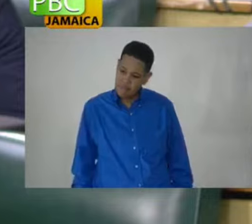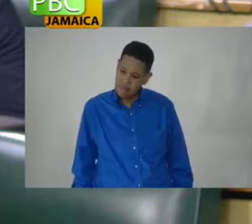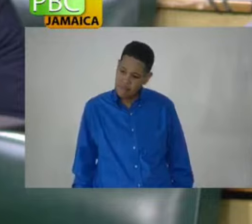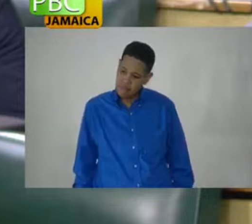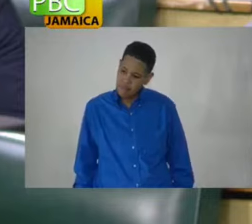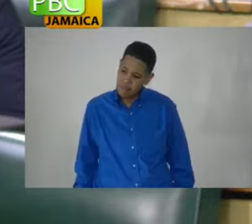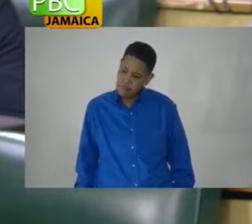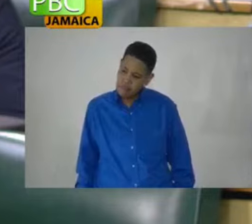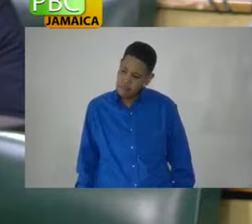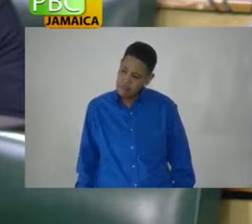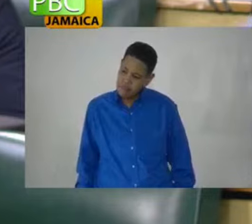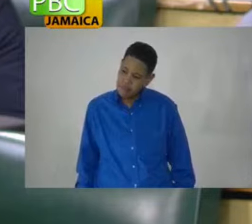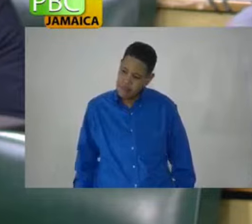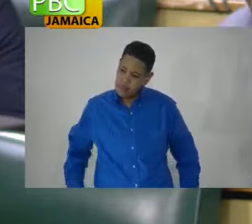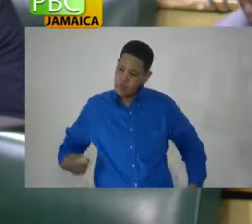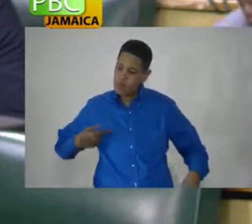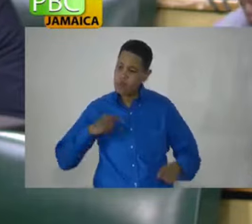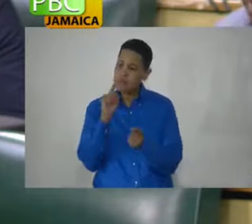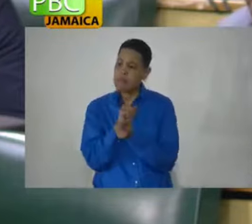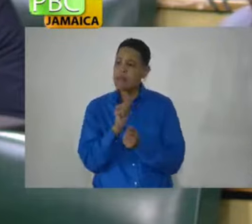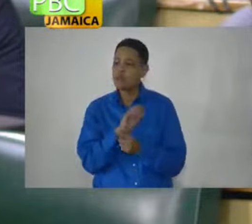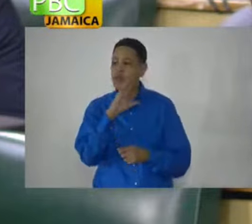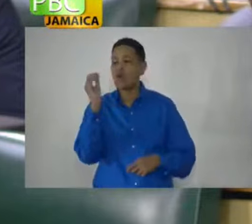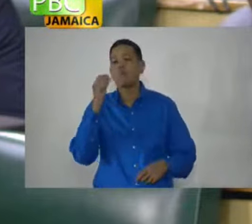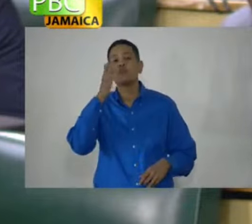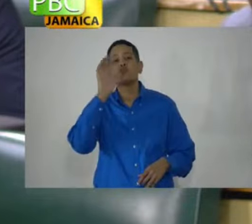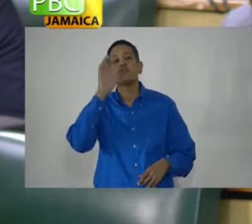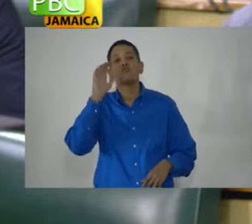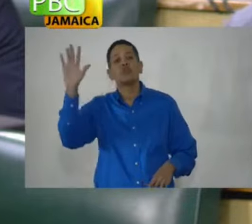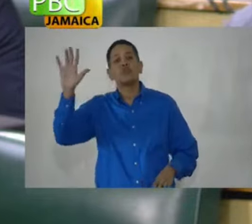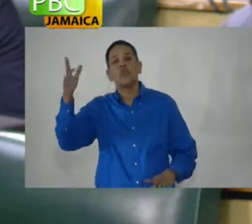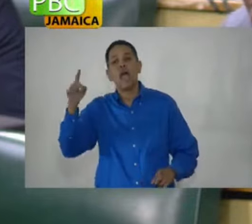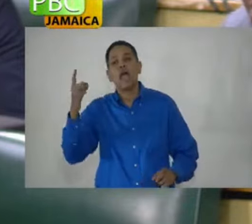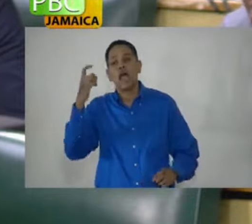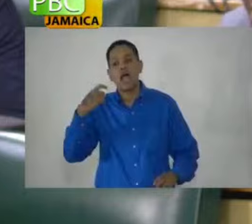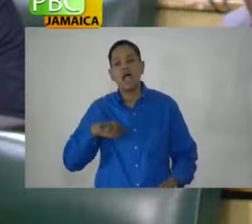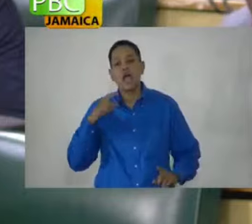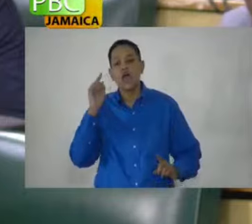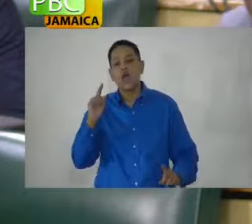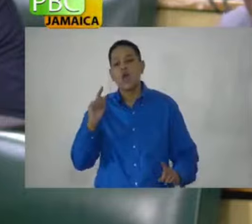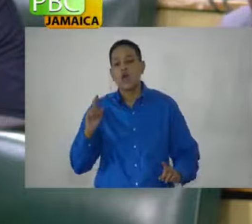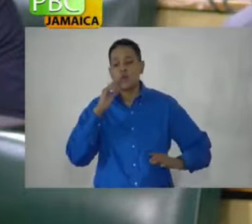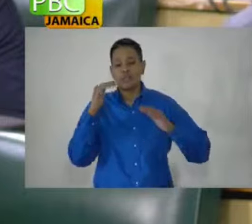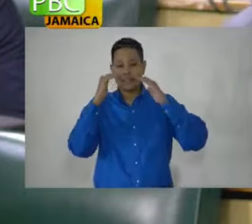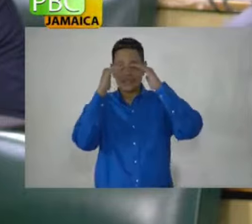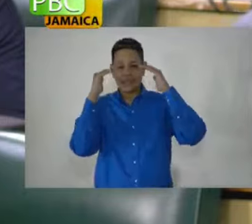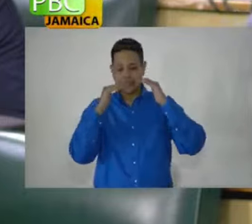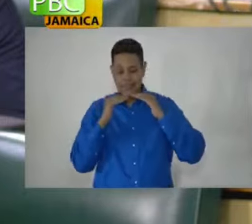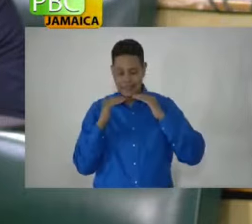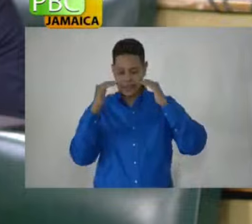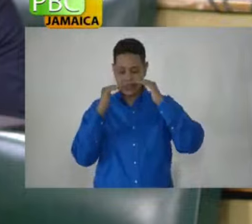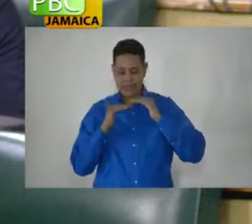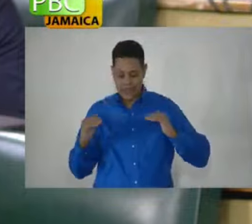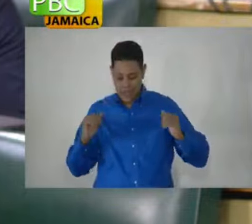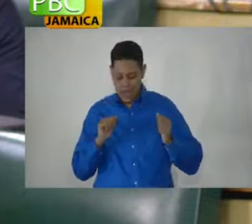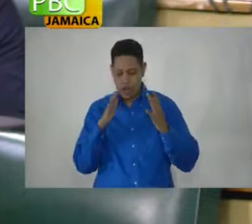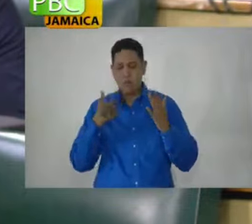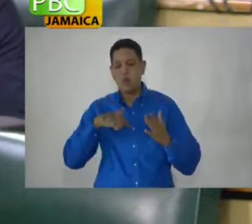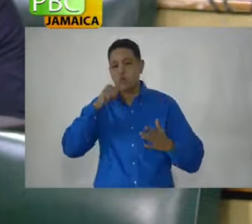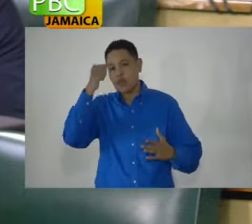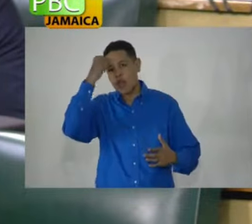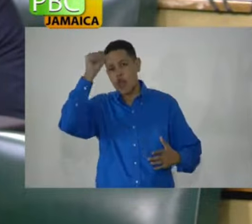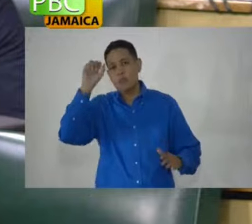we've met with the beverage manufacturers. They've asked us to go to the tiered approach, to which we are not